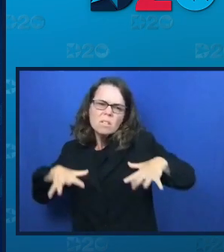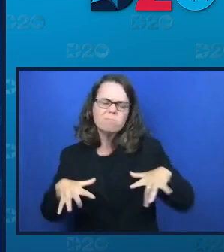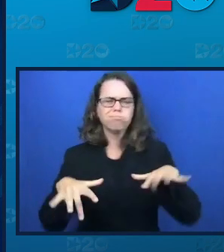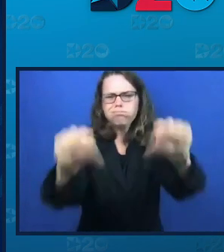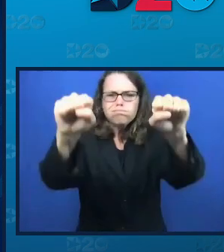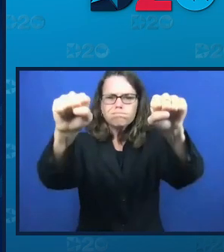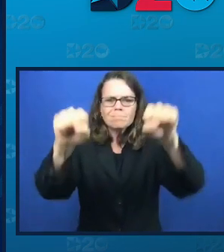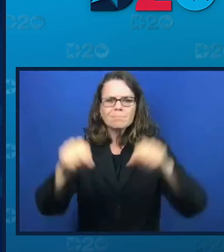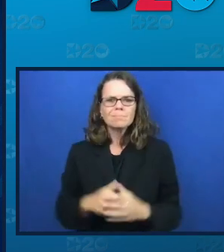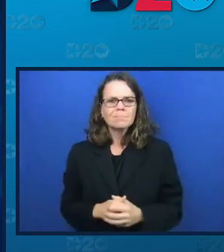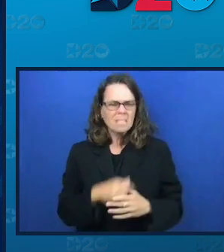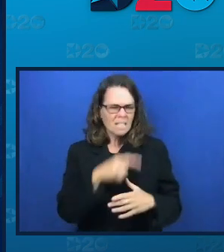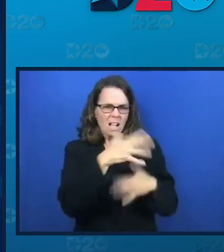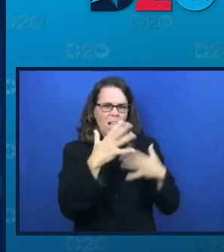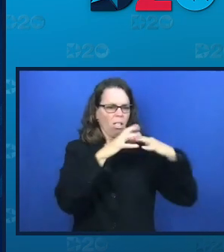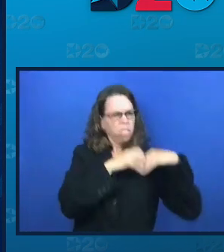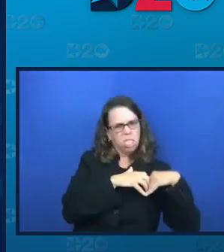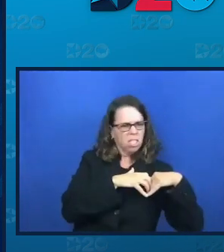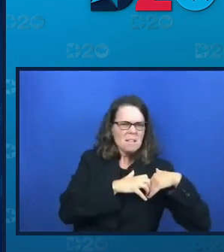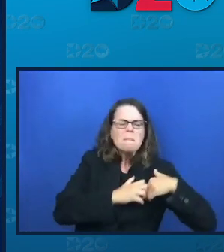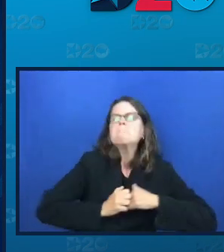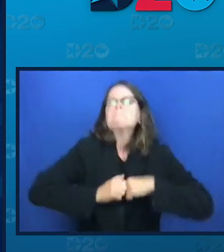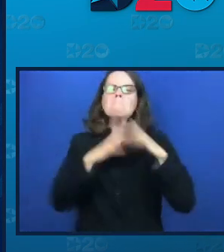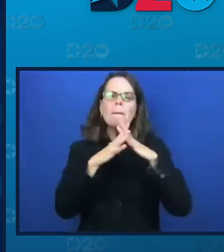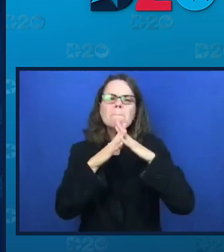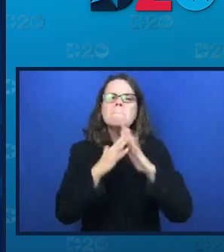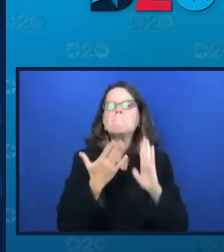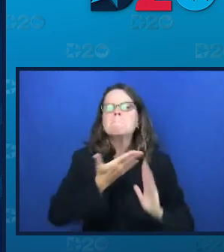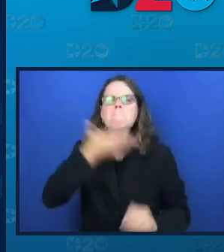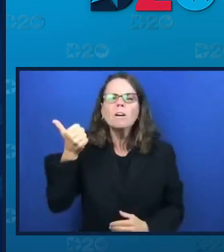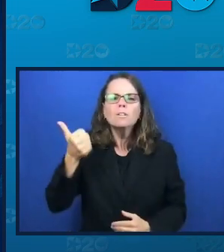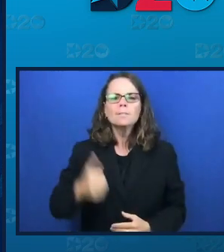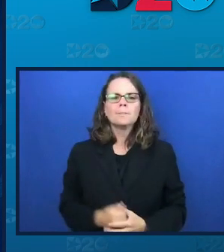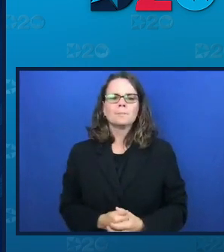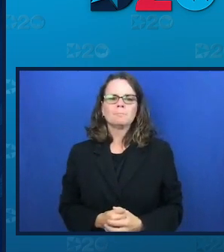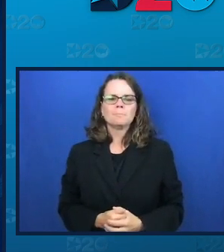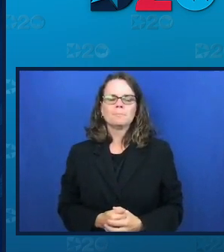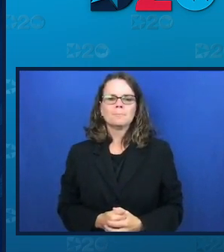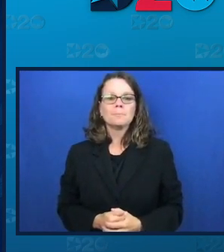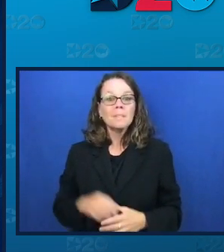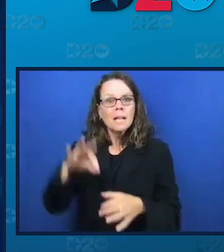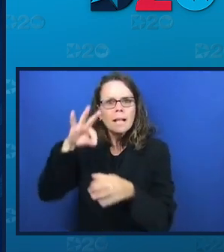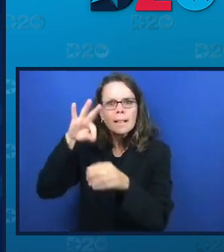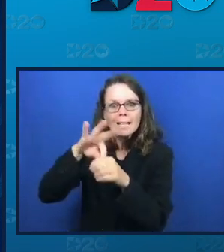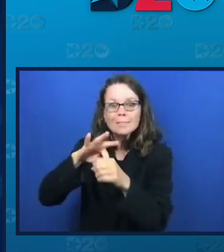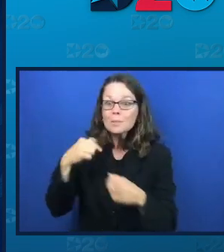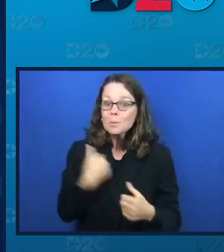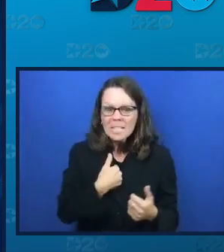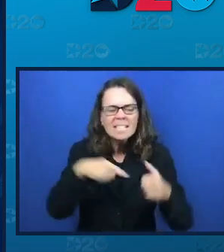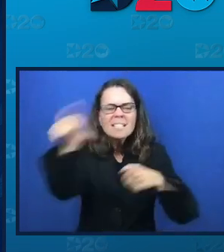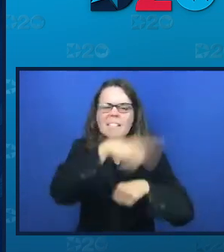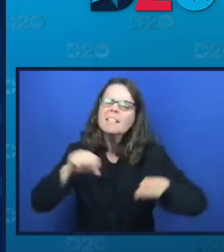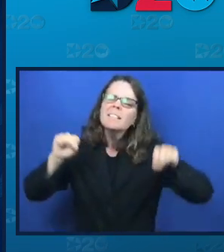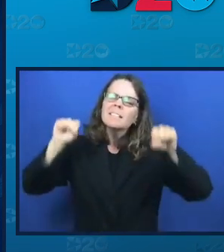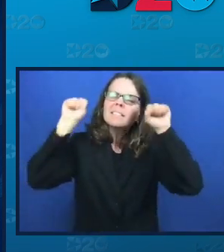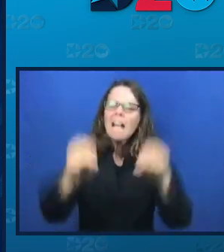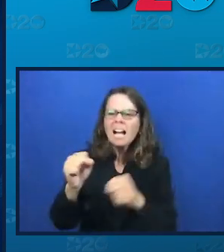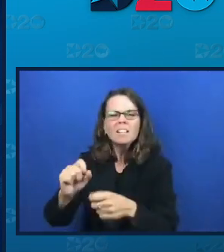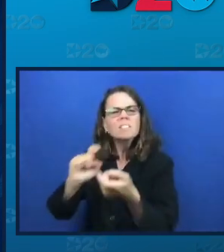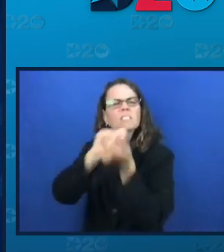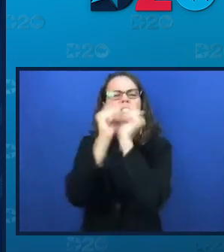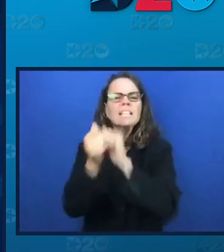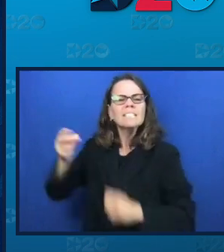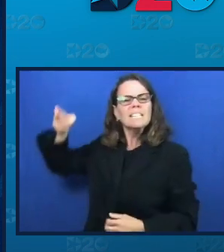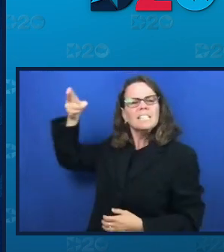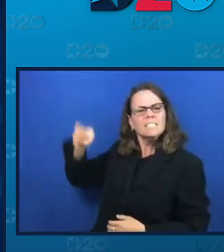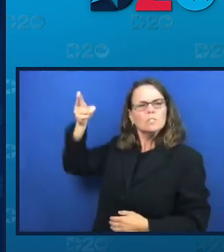In this election, we have a chance to change the course of history. We're all in this fight together. What